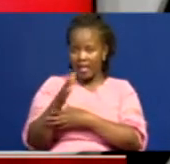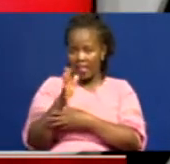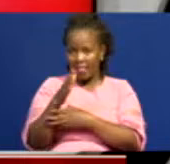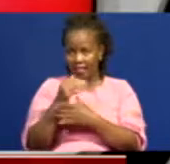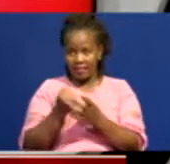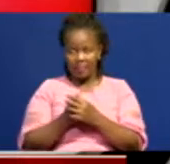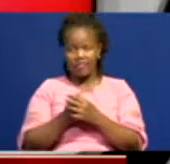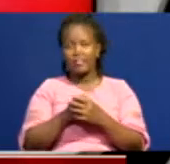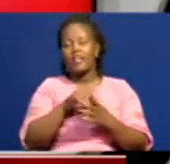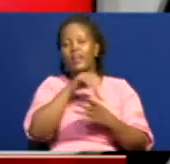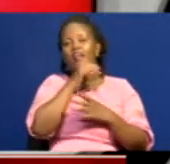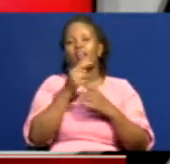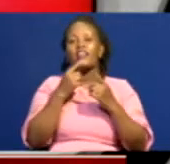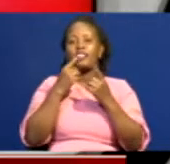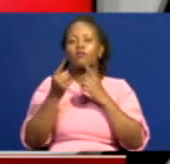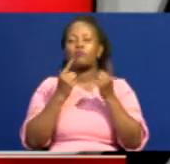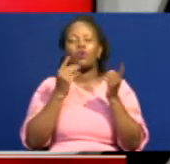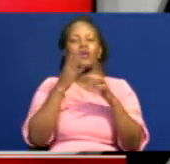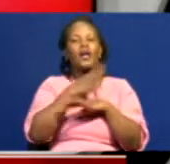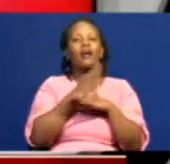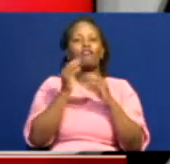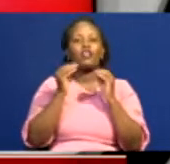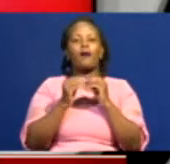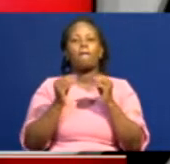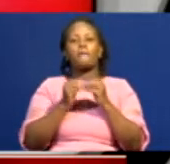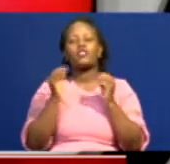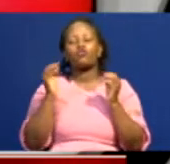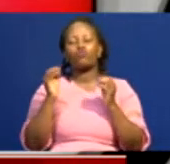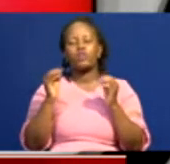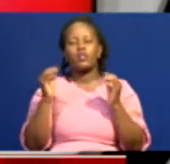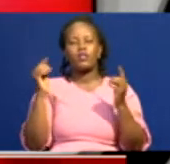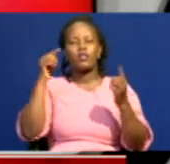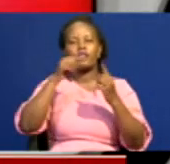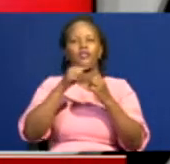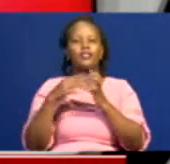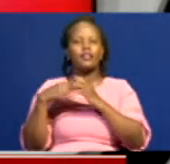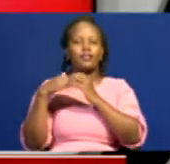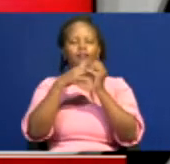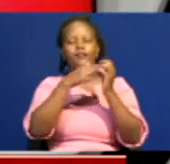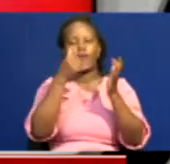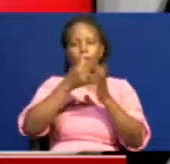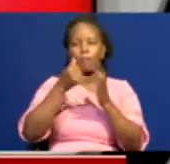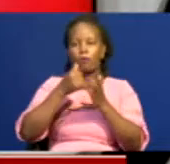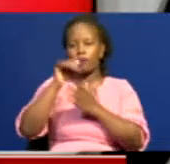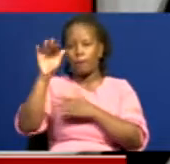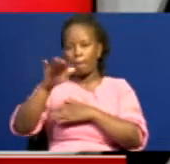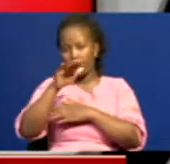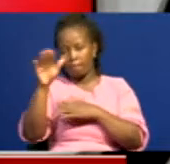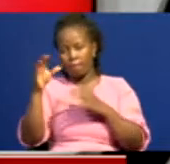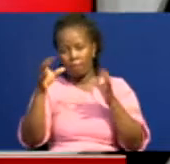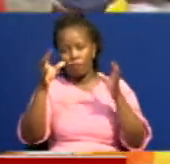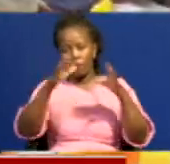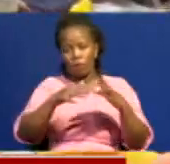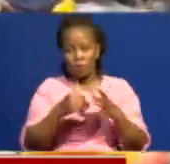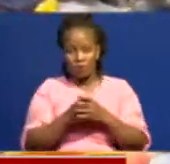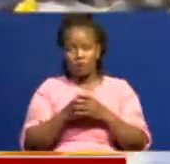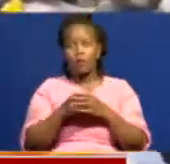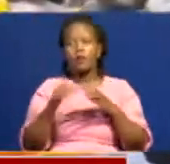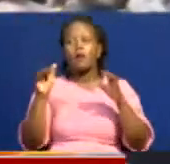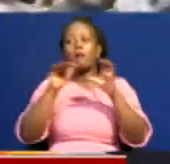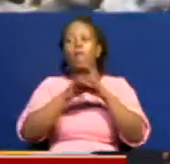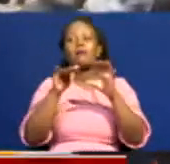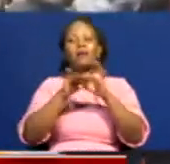after a meeting with the Azimio leadership, including the coalition's parliamentary group. Raila said that members of the Azimio coalition party